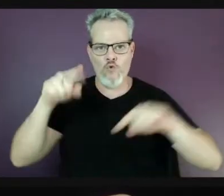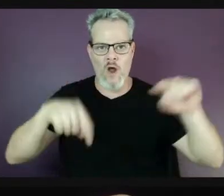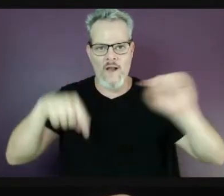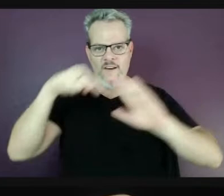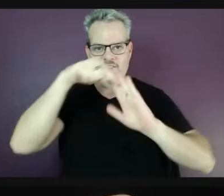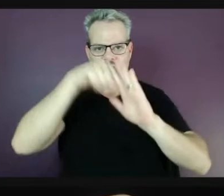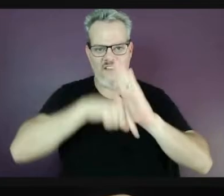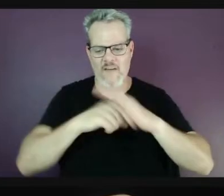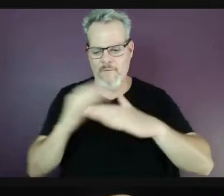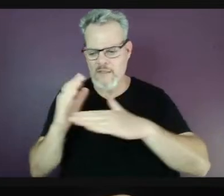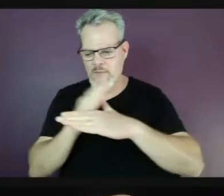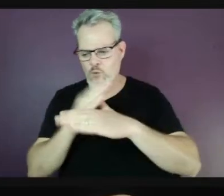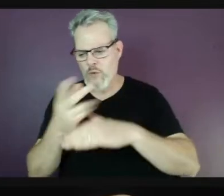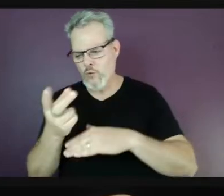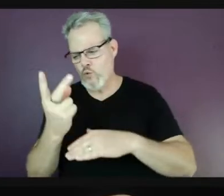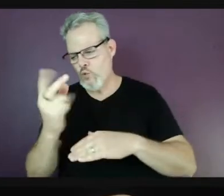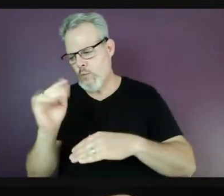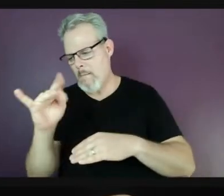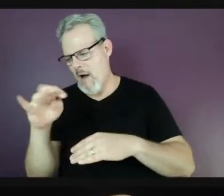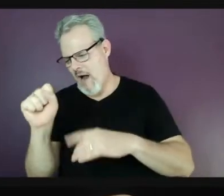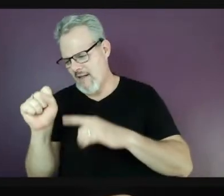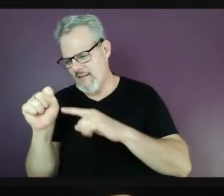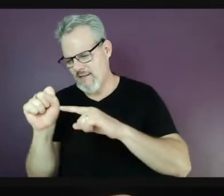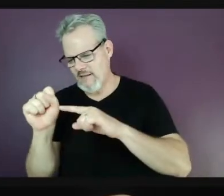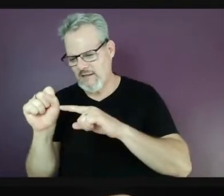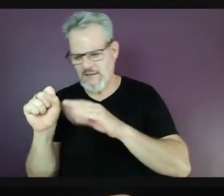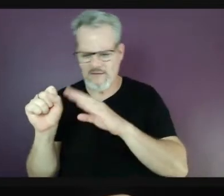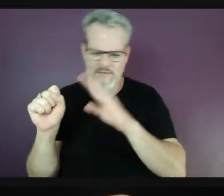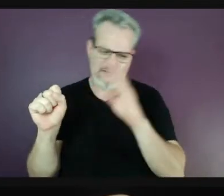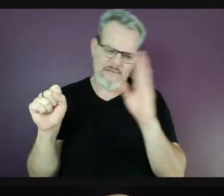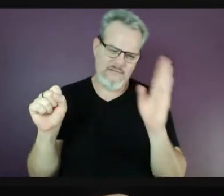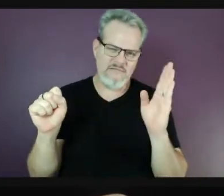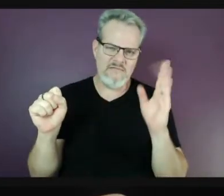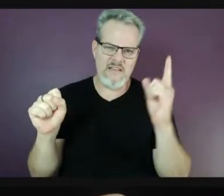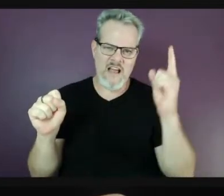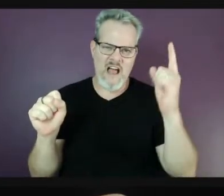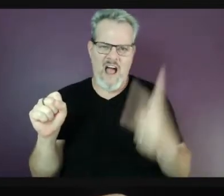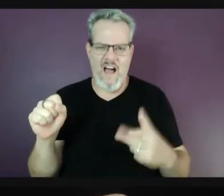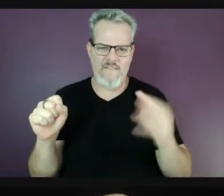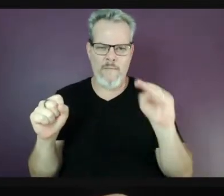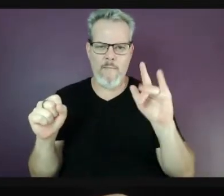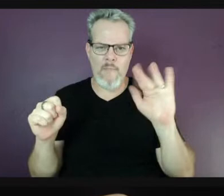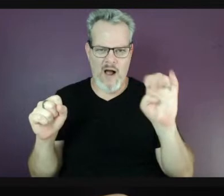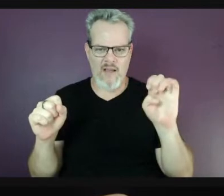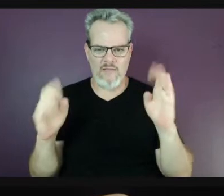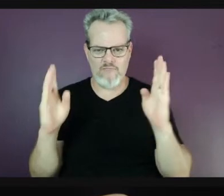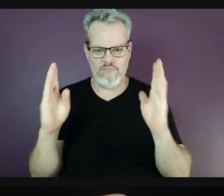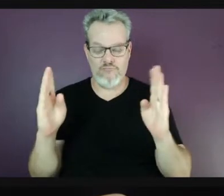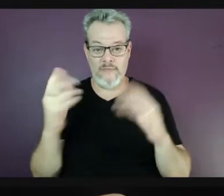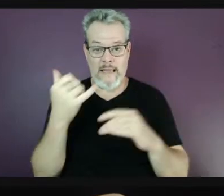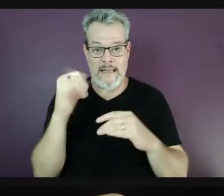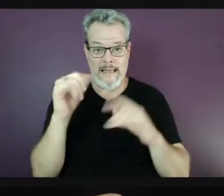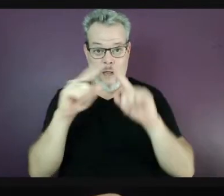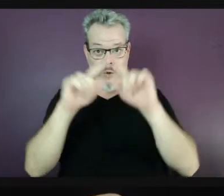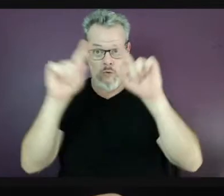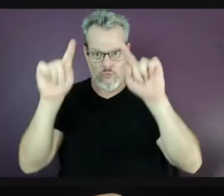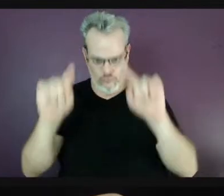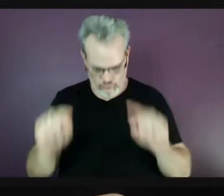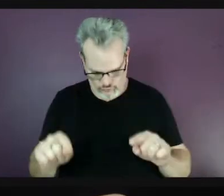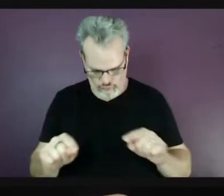mostly between this 2 miles down and maybe a half mile down or so. And that yellow batch is earthquakes that are